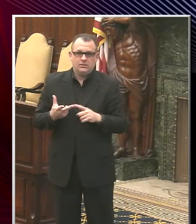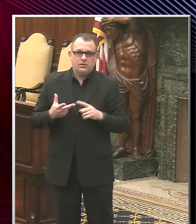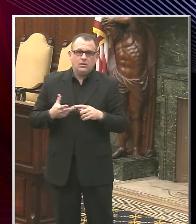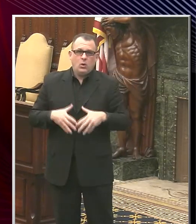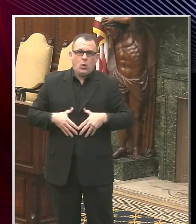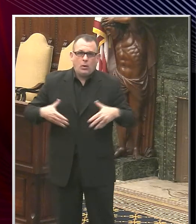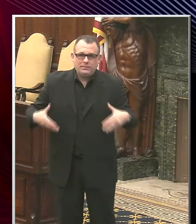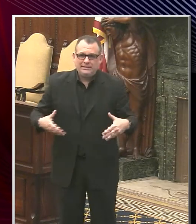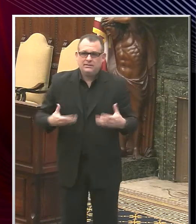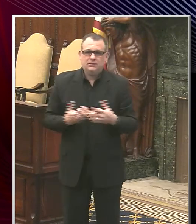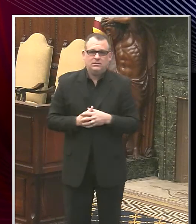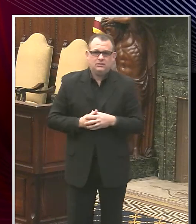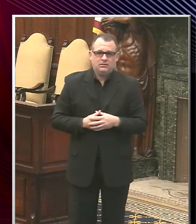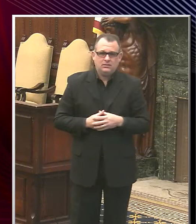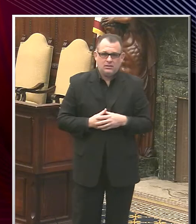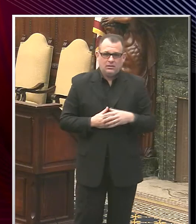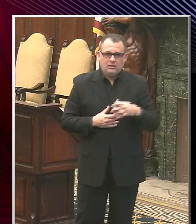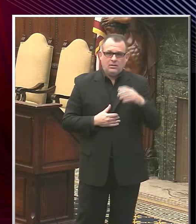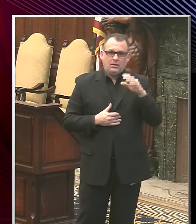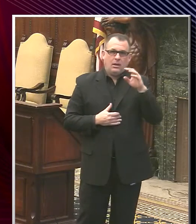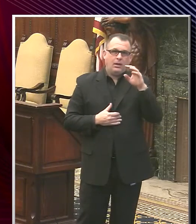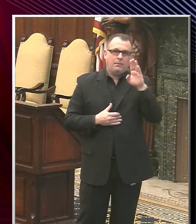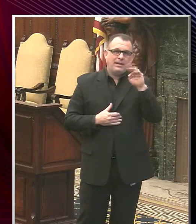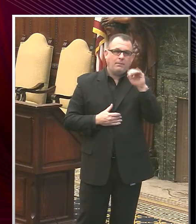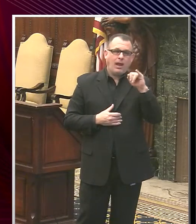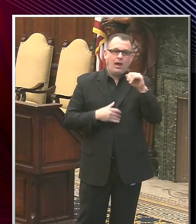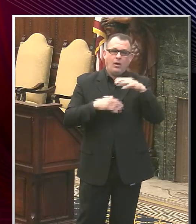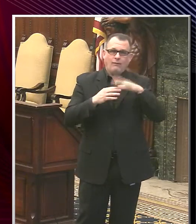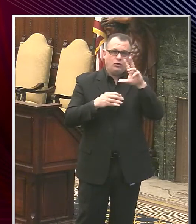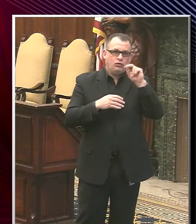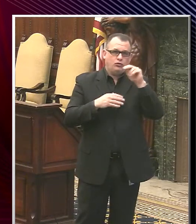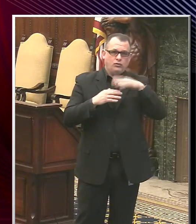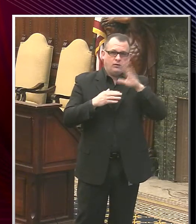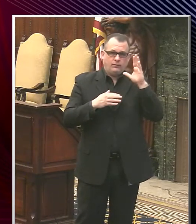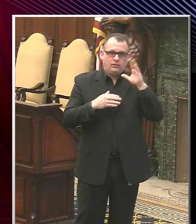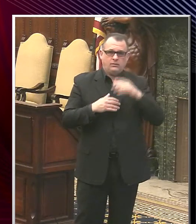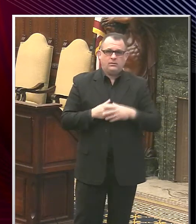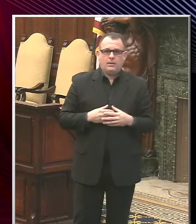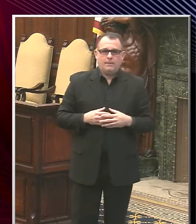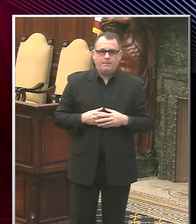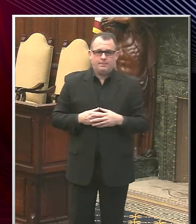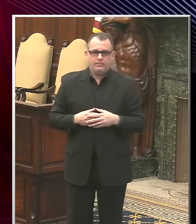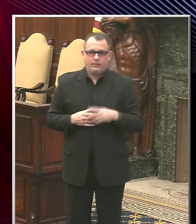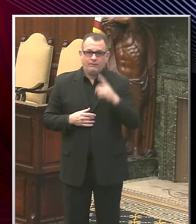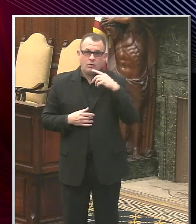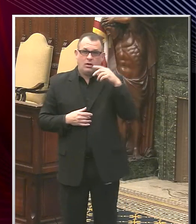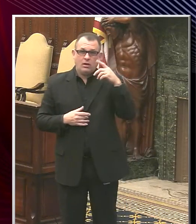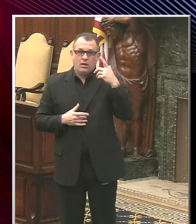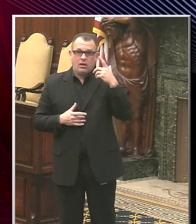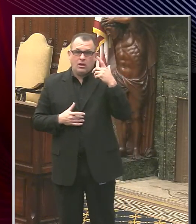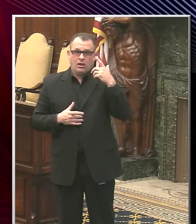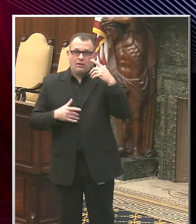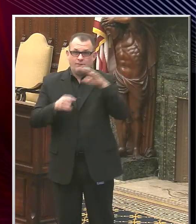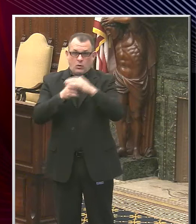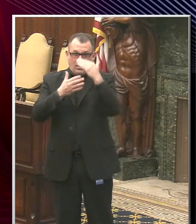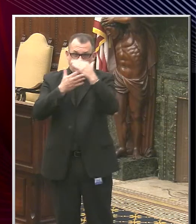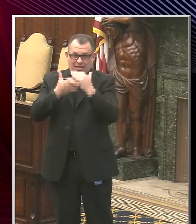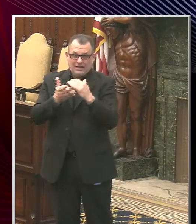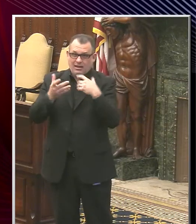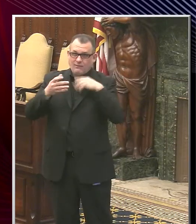And by that I mean a body mass index above 30. Now, there's a complete list of the high-risk medical conditions on our website and will be in our press